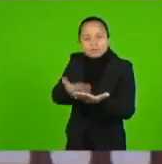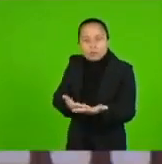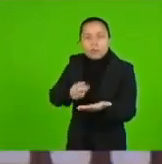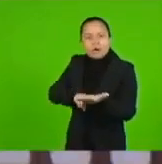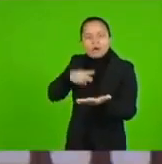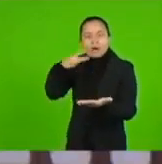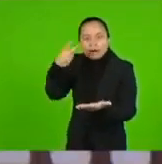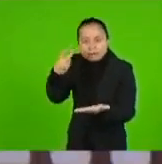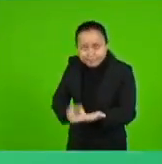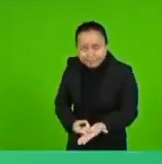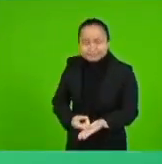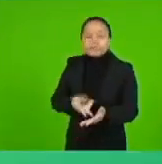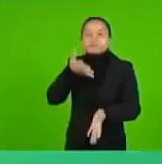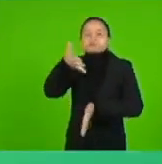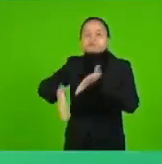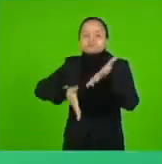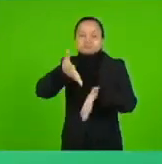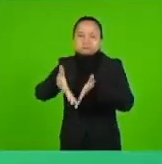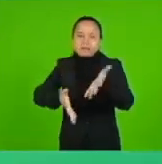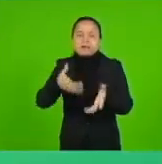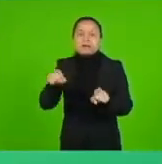as interpreters of language,